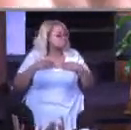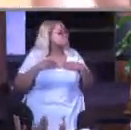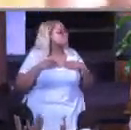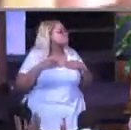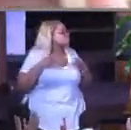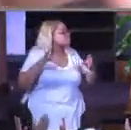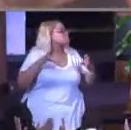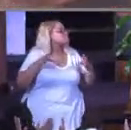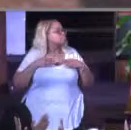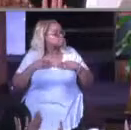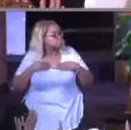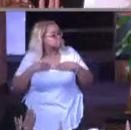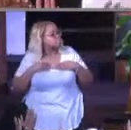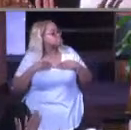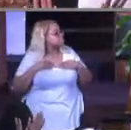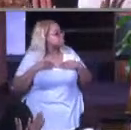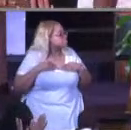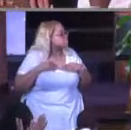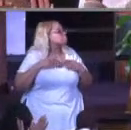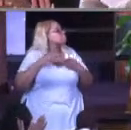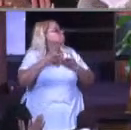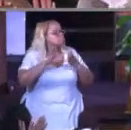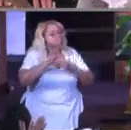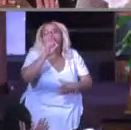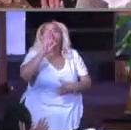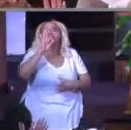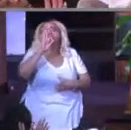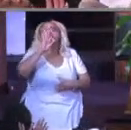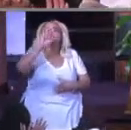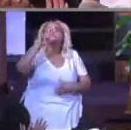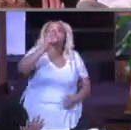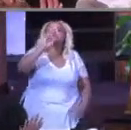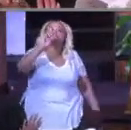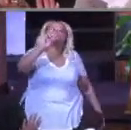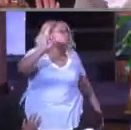receive, receive the Holy Ghost, Joseph. Receive